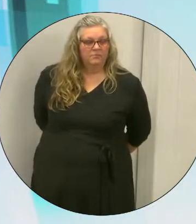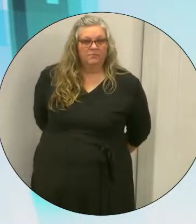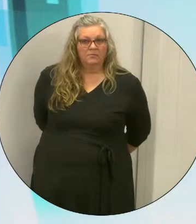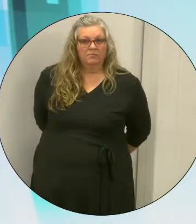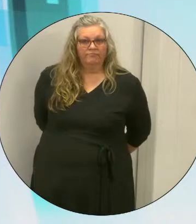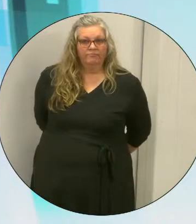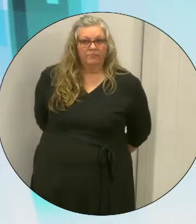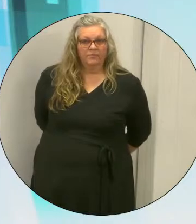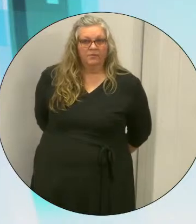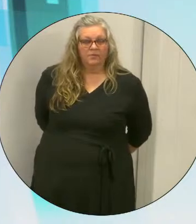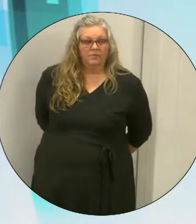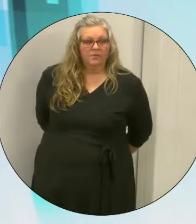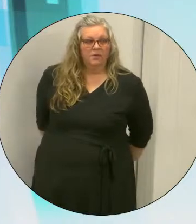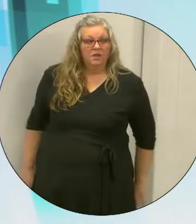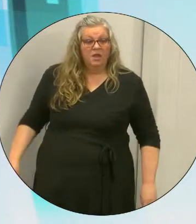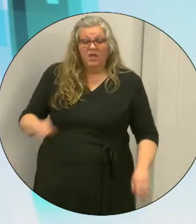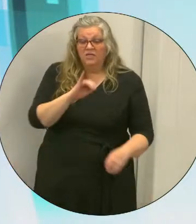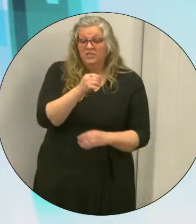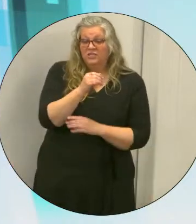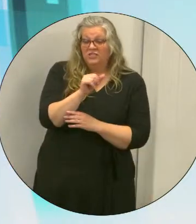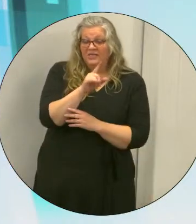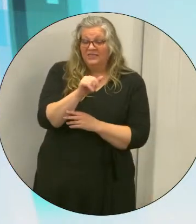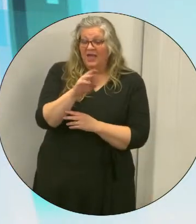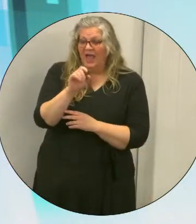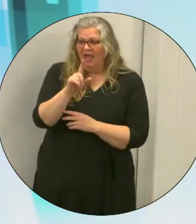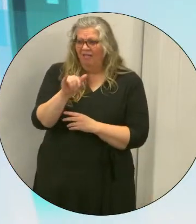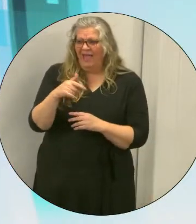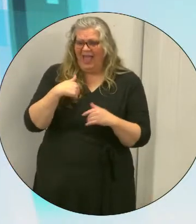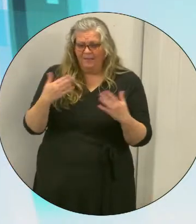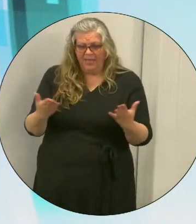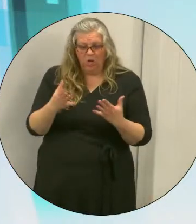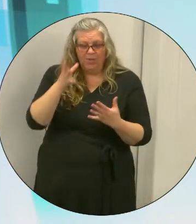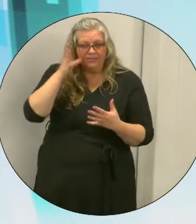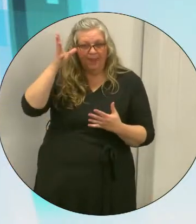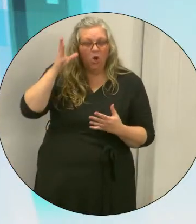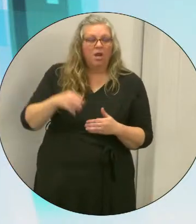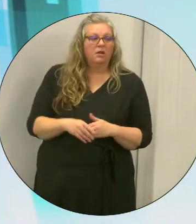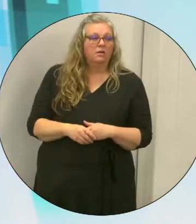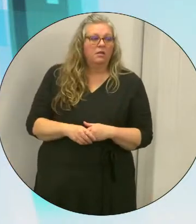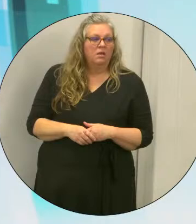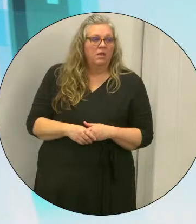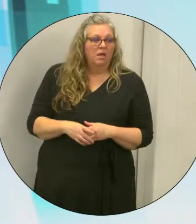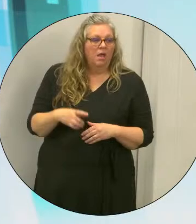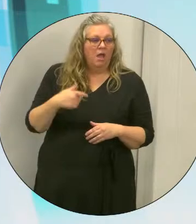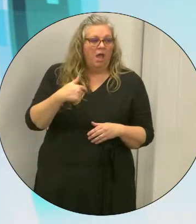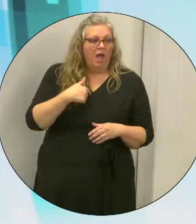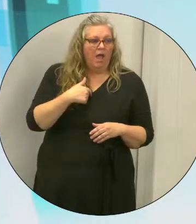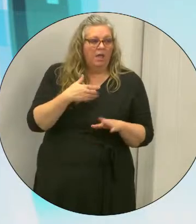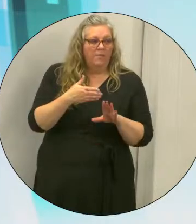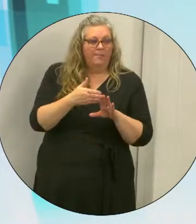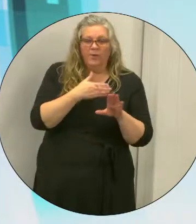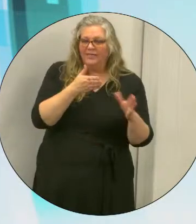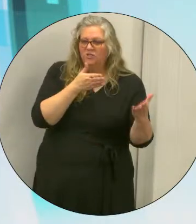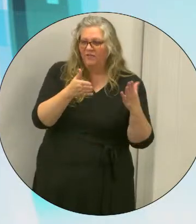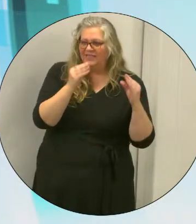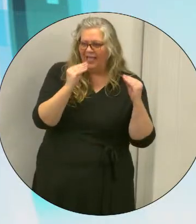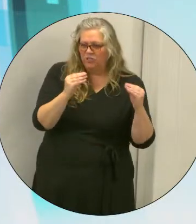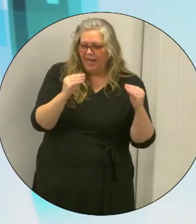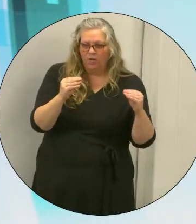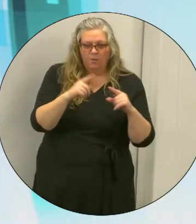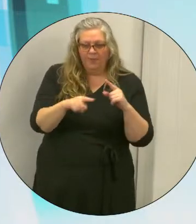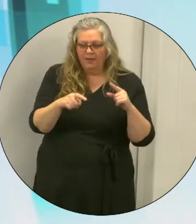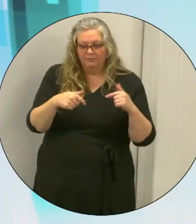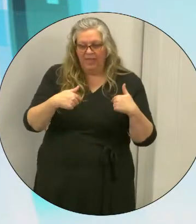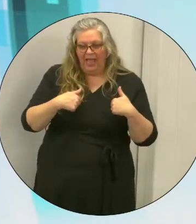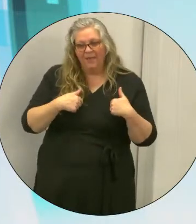Please proceed. Hi, my name is Jessica Alley. I am here as a parent. I am a pre-service educator, but I am not here as that person